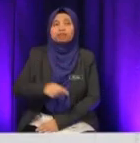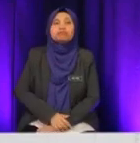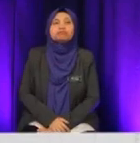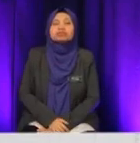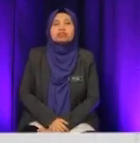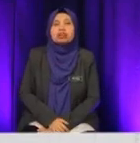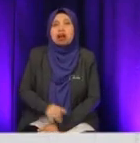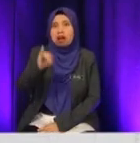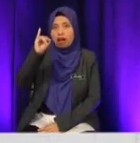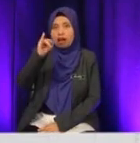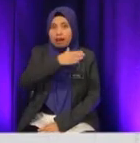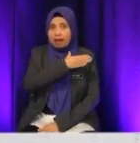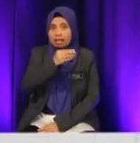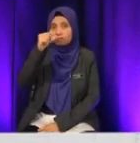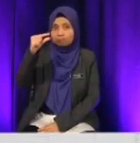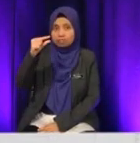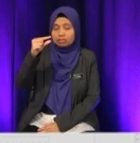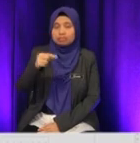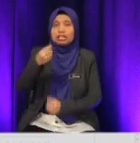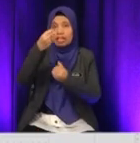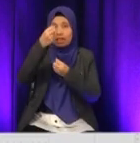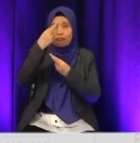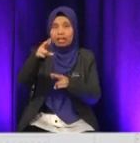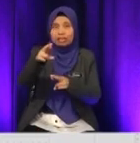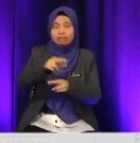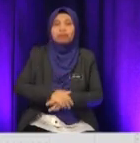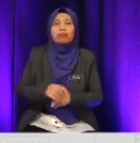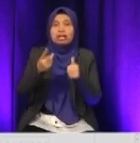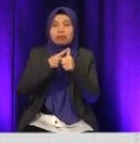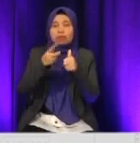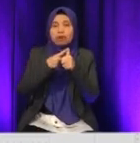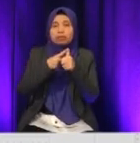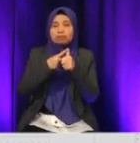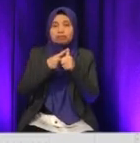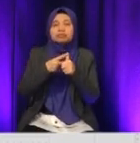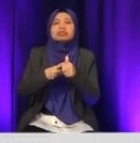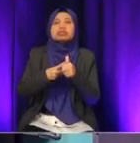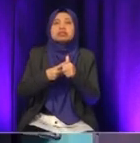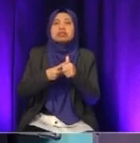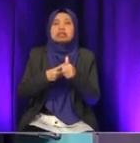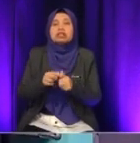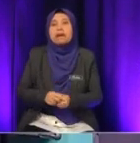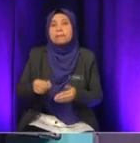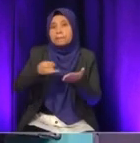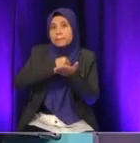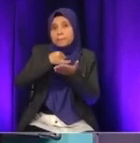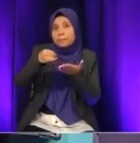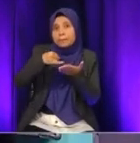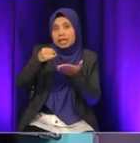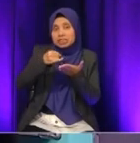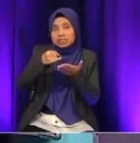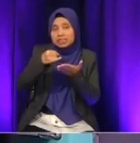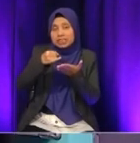it with them. Okay. All right, so why don't we start with the first one? Okay, the first activity, painting a youth